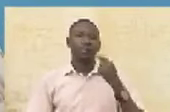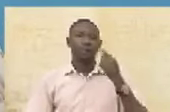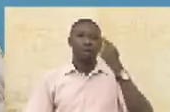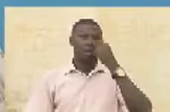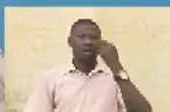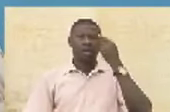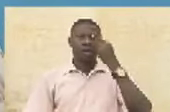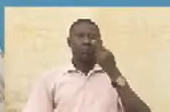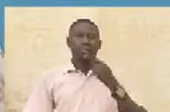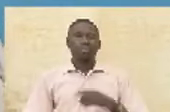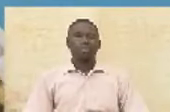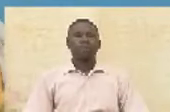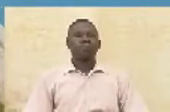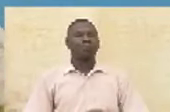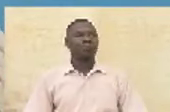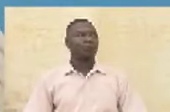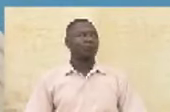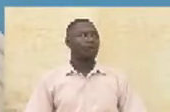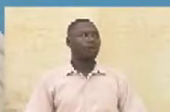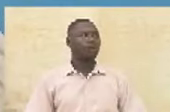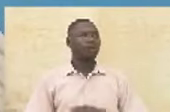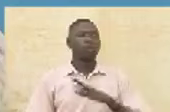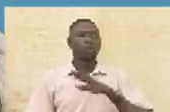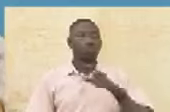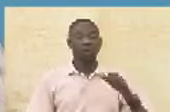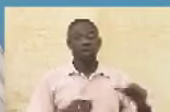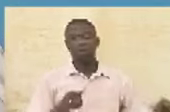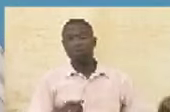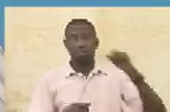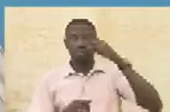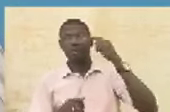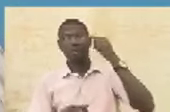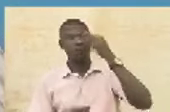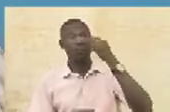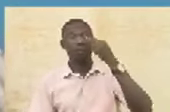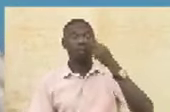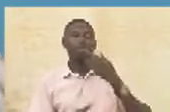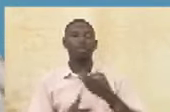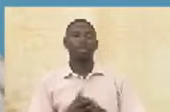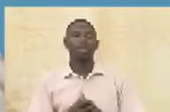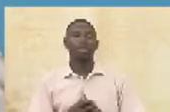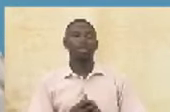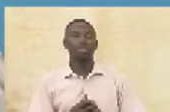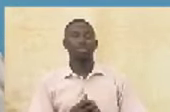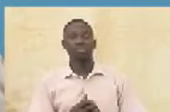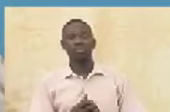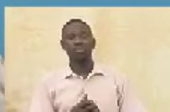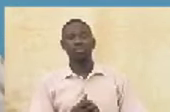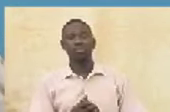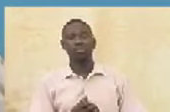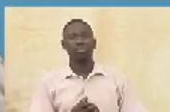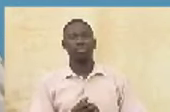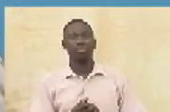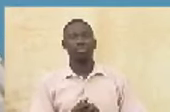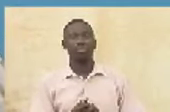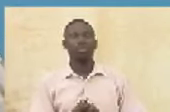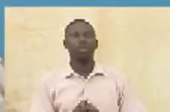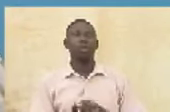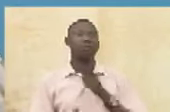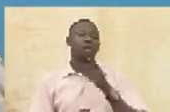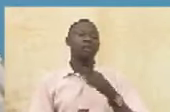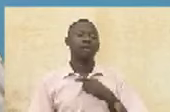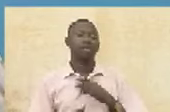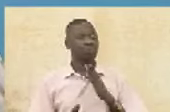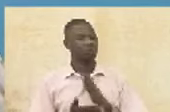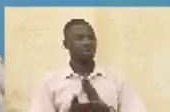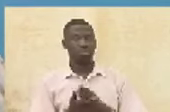plus my eyes, the medicine that they threw on my face, that is